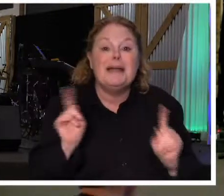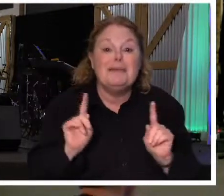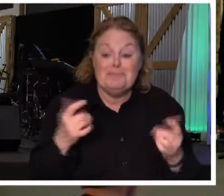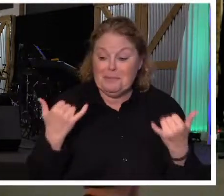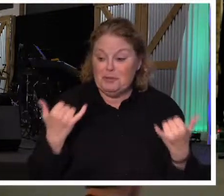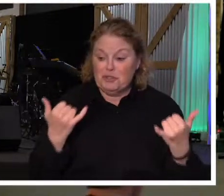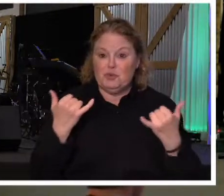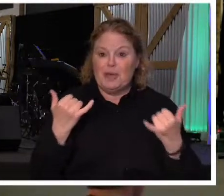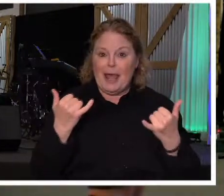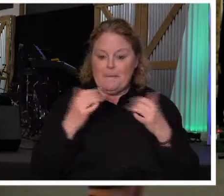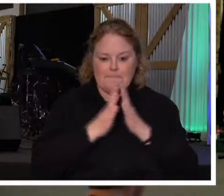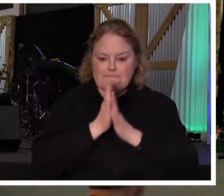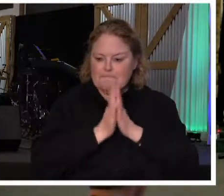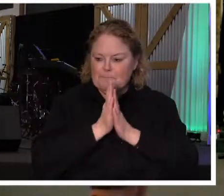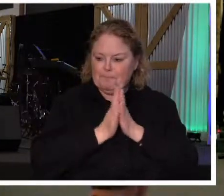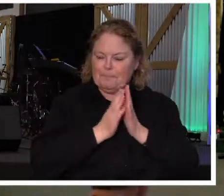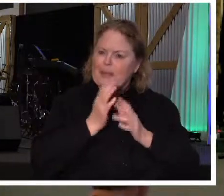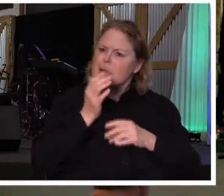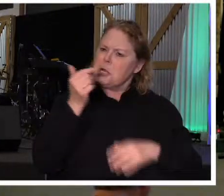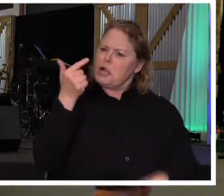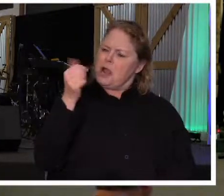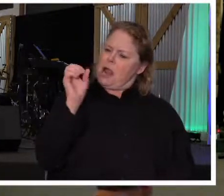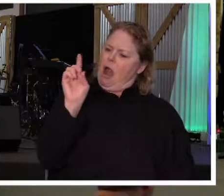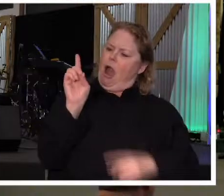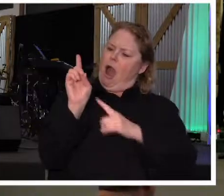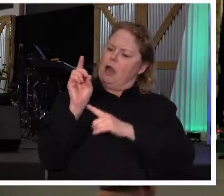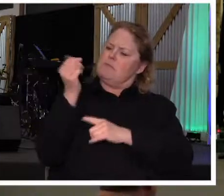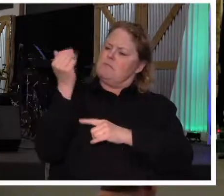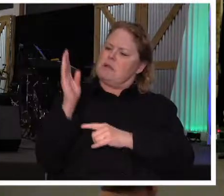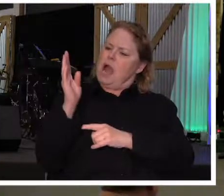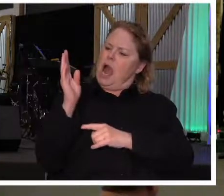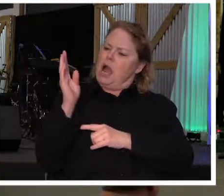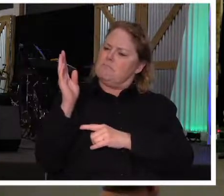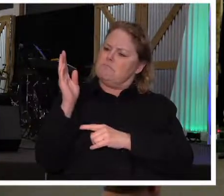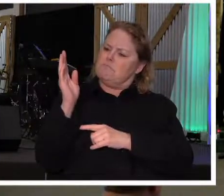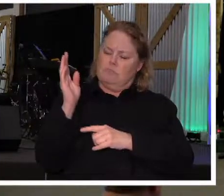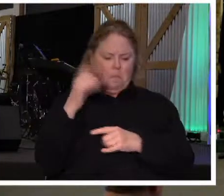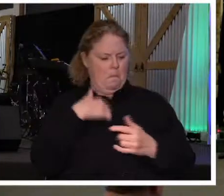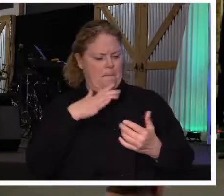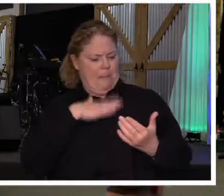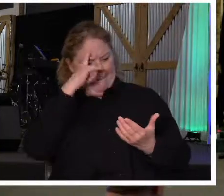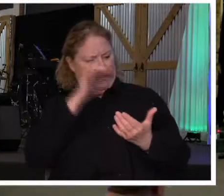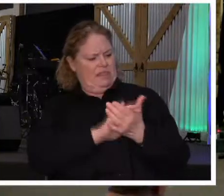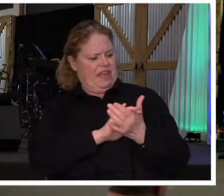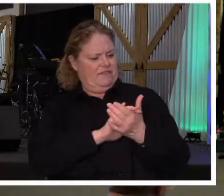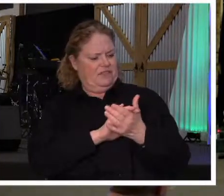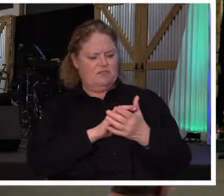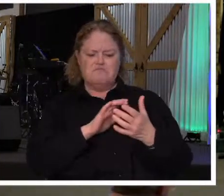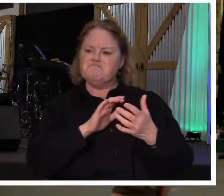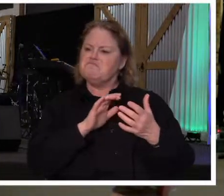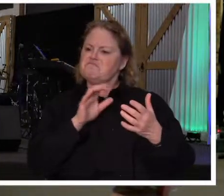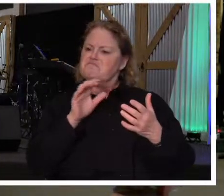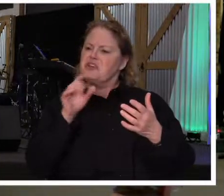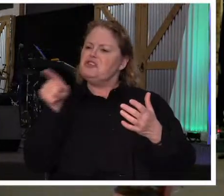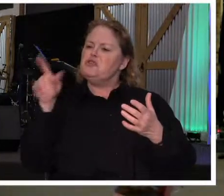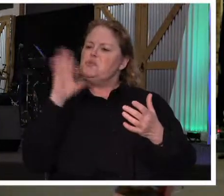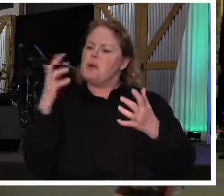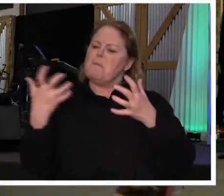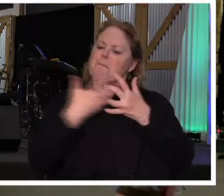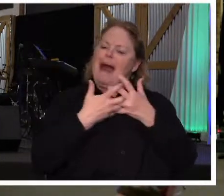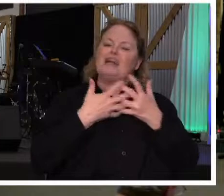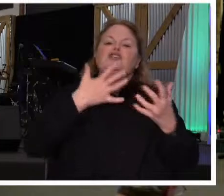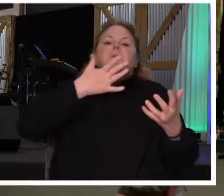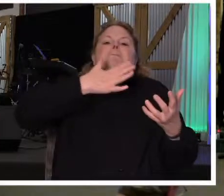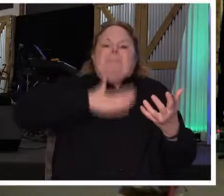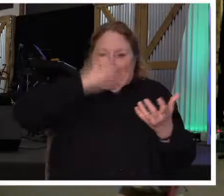today fitting the concept of God around their existing beliefs, around the way they think God should